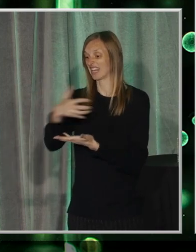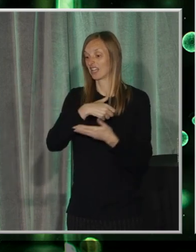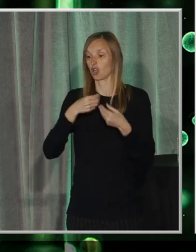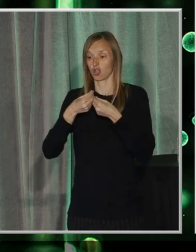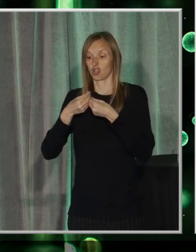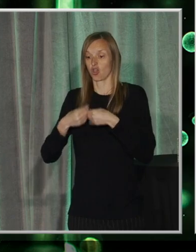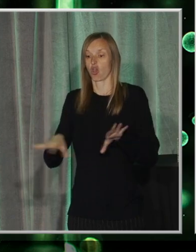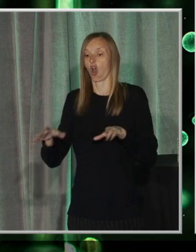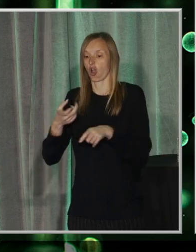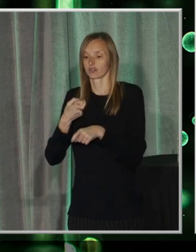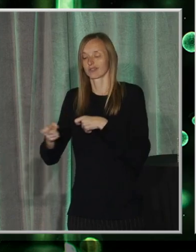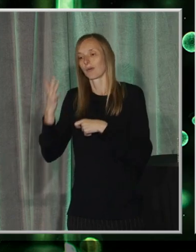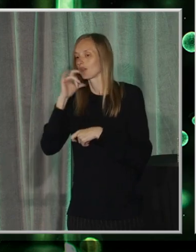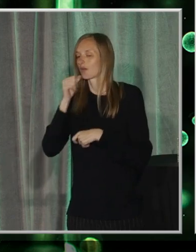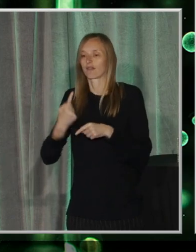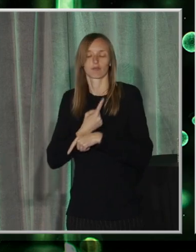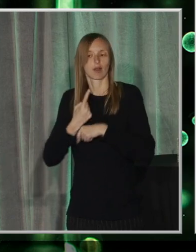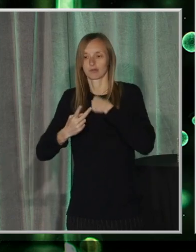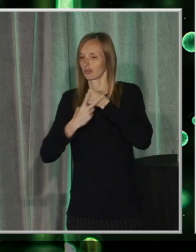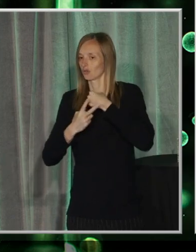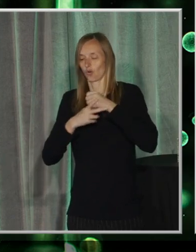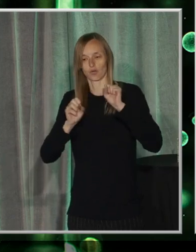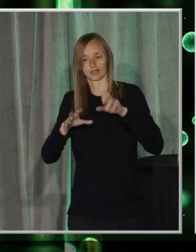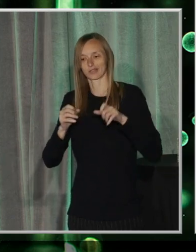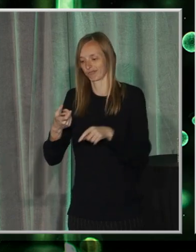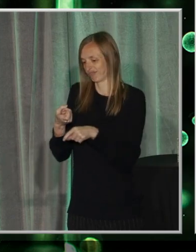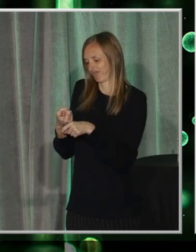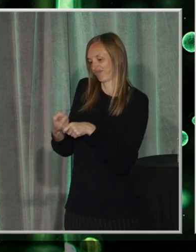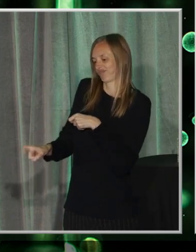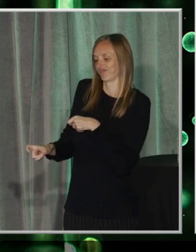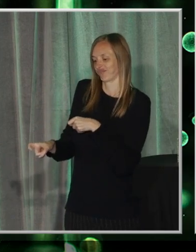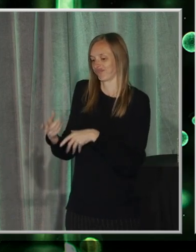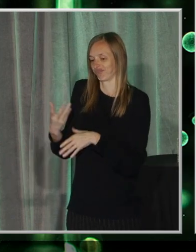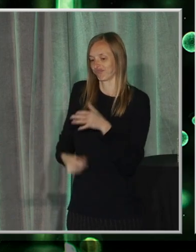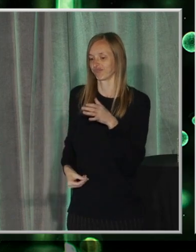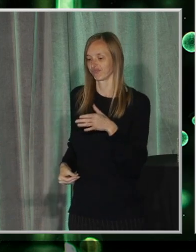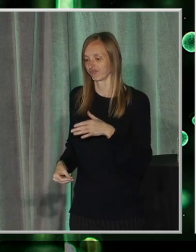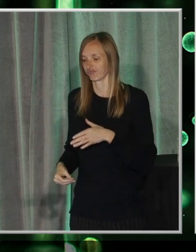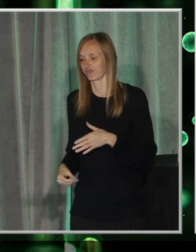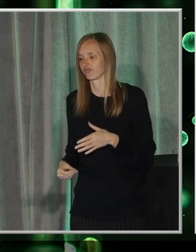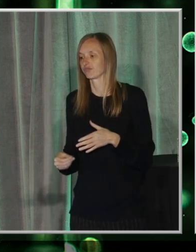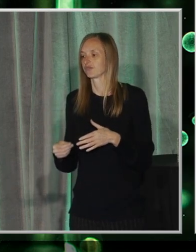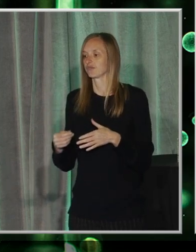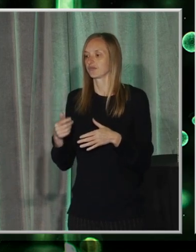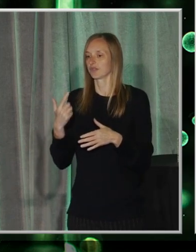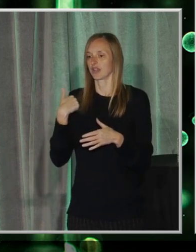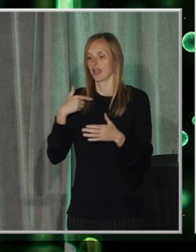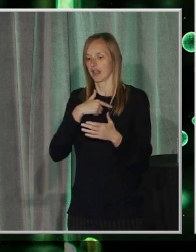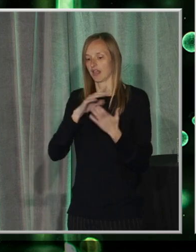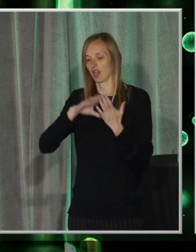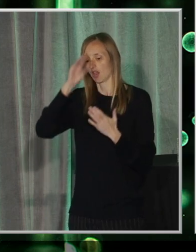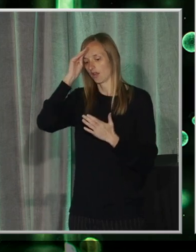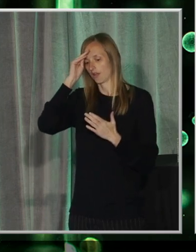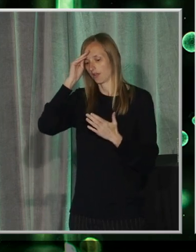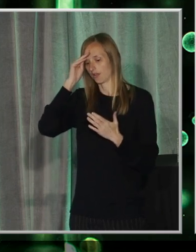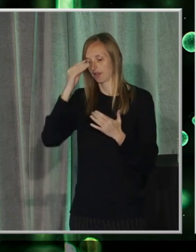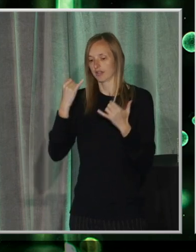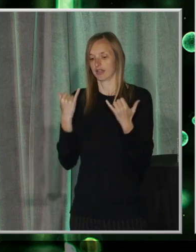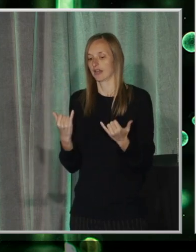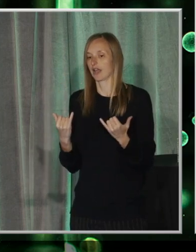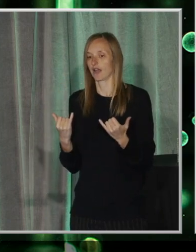of proper storage facility. As a coach has saying, she taught me that I couldn't be able